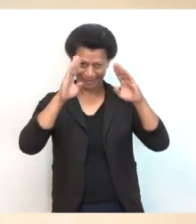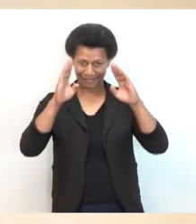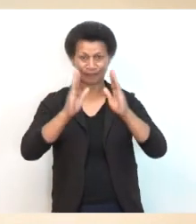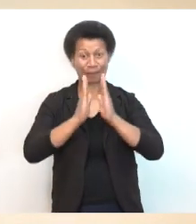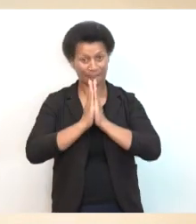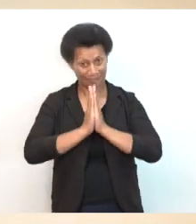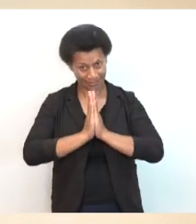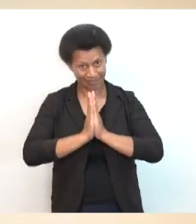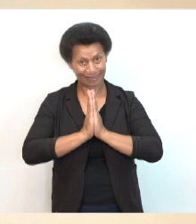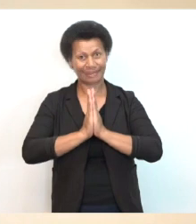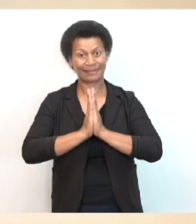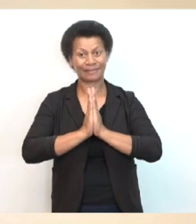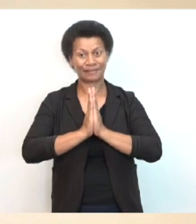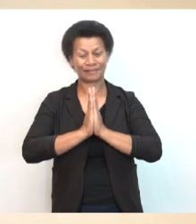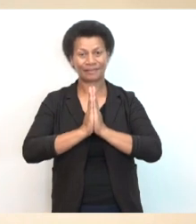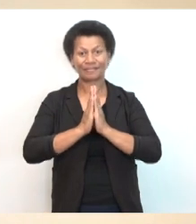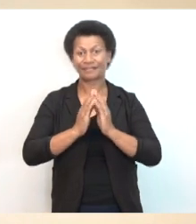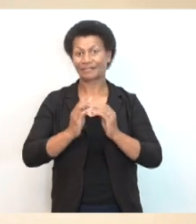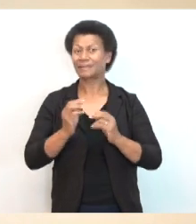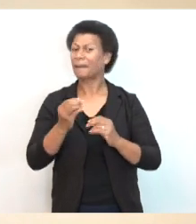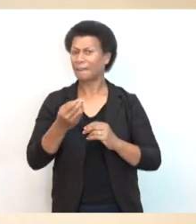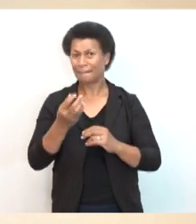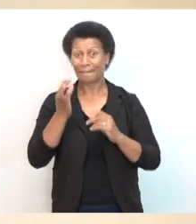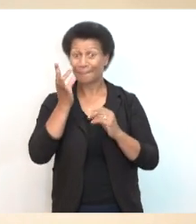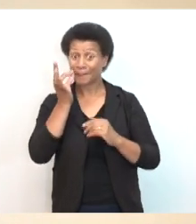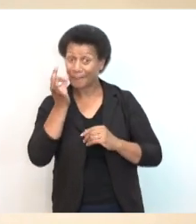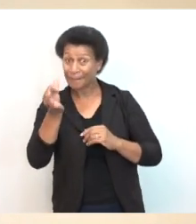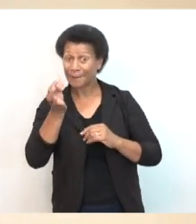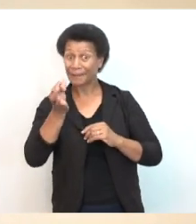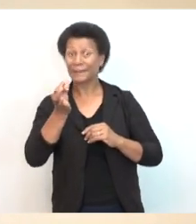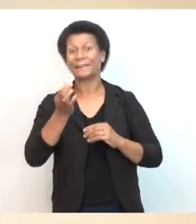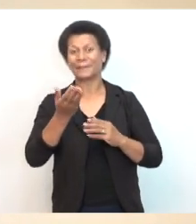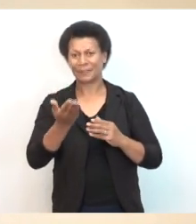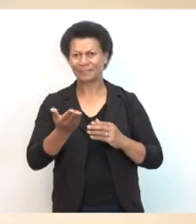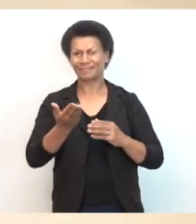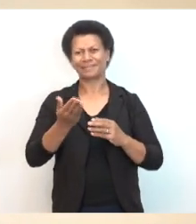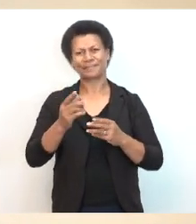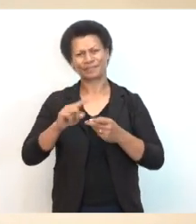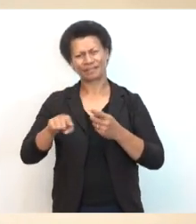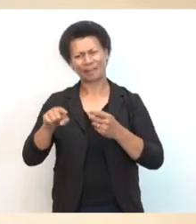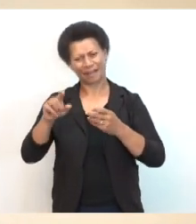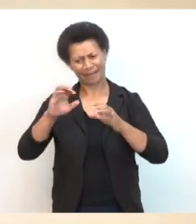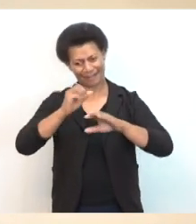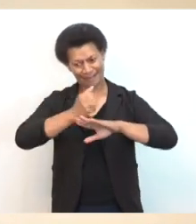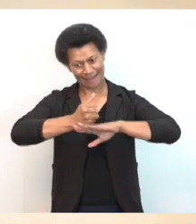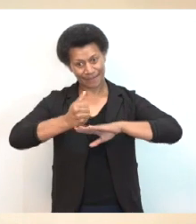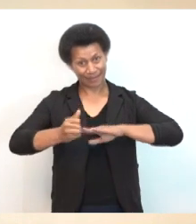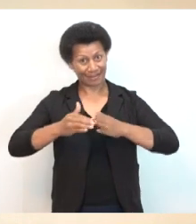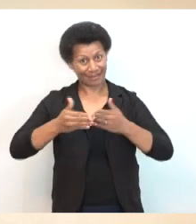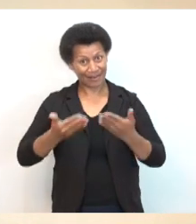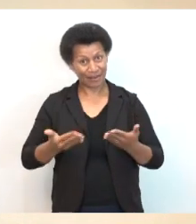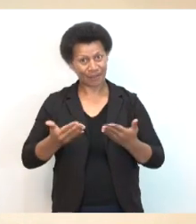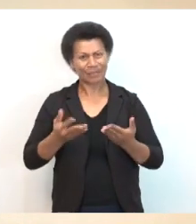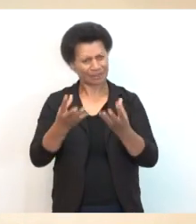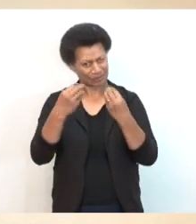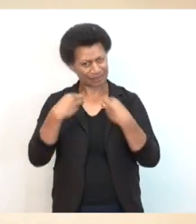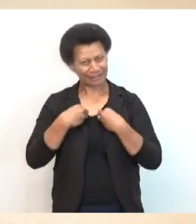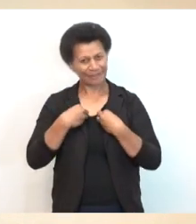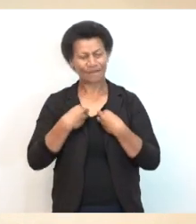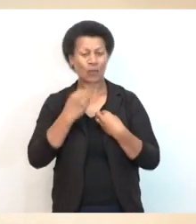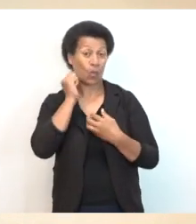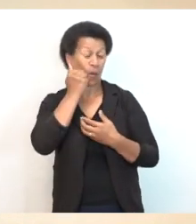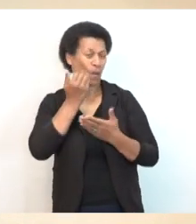Namaste. Like the Prime Minister and other members of the People's Coalition Government, I have been receiving your good wishes and warm